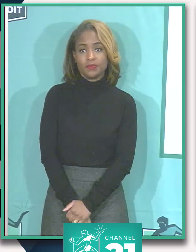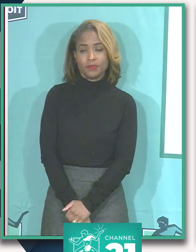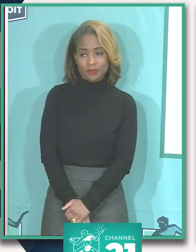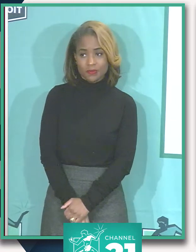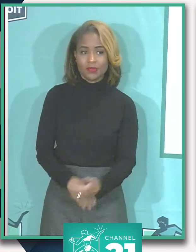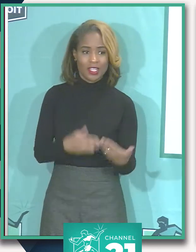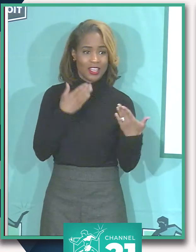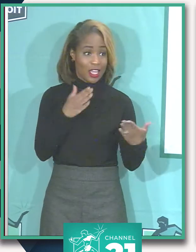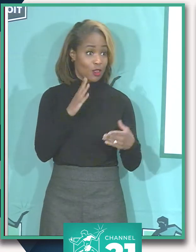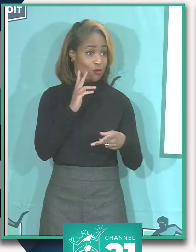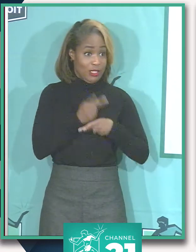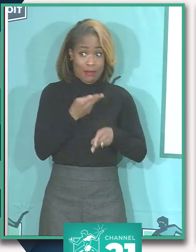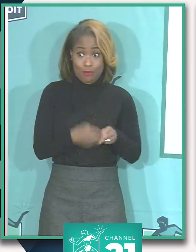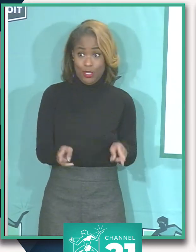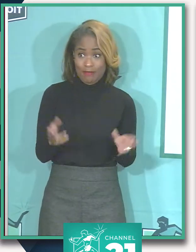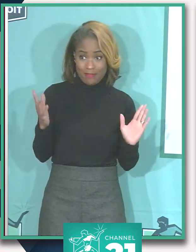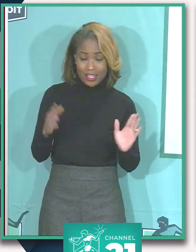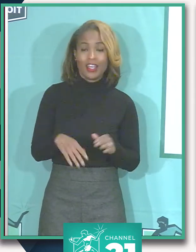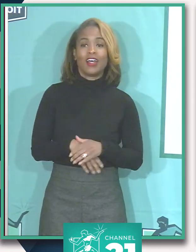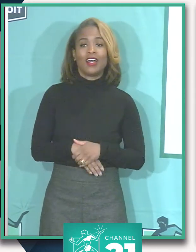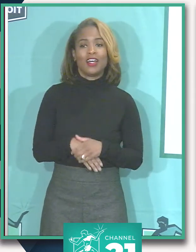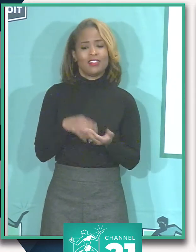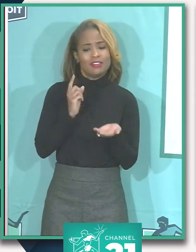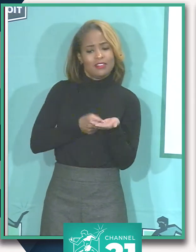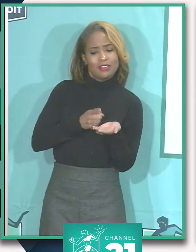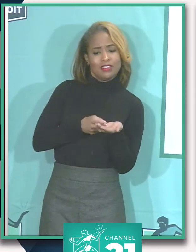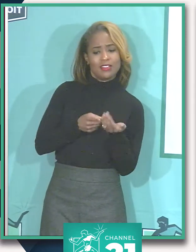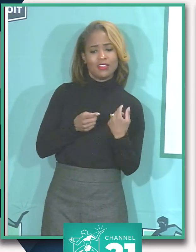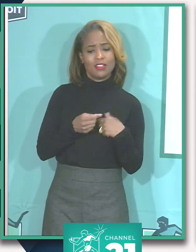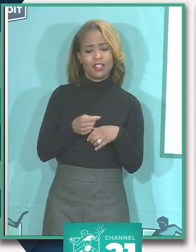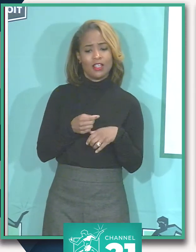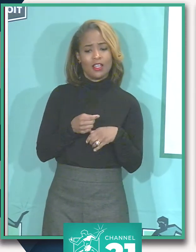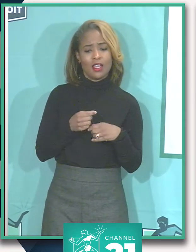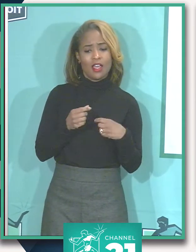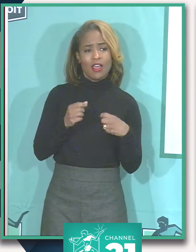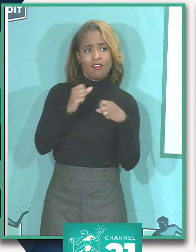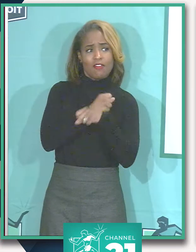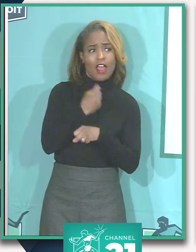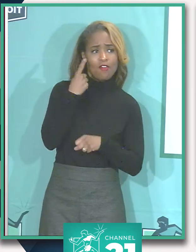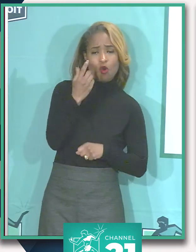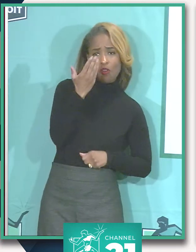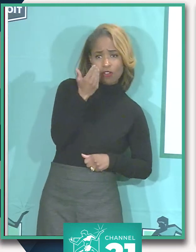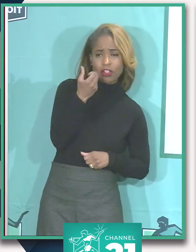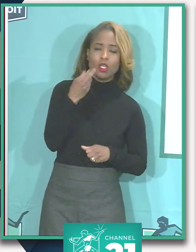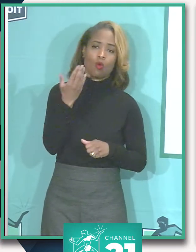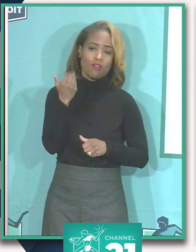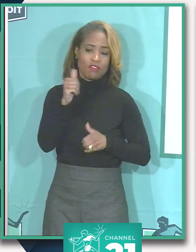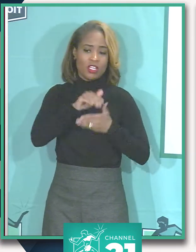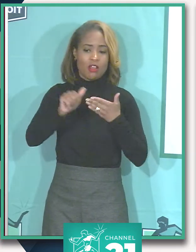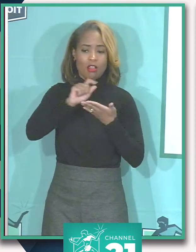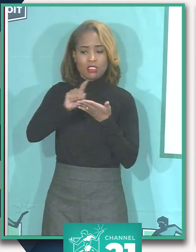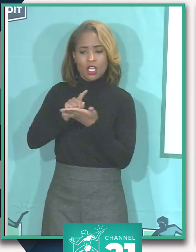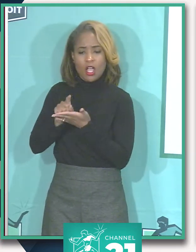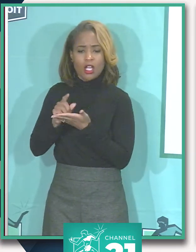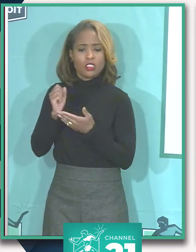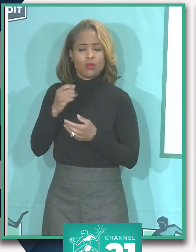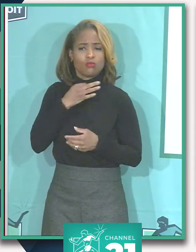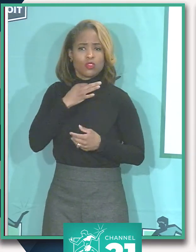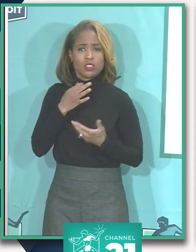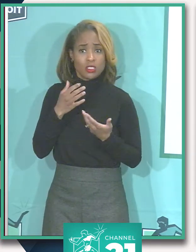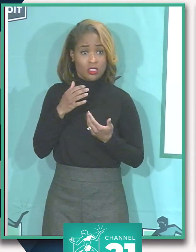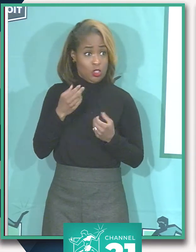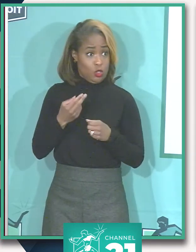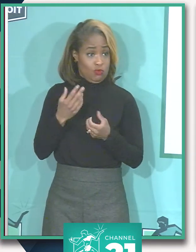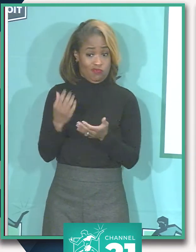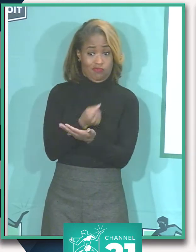Thank you. I'll keep it brief. When you talk about fight for 15 or $15 an hour, I'm just curious, using this time as a reset for where you're